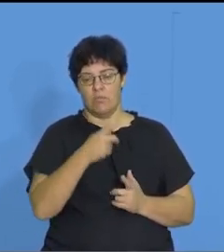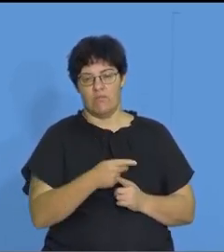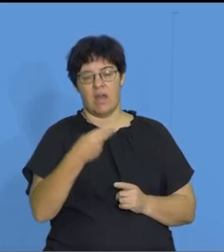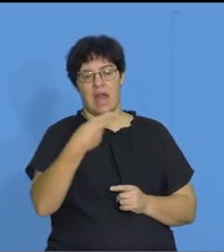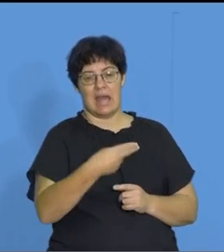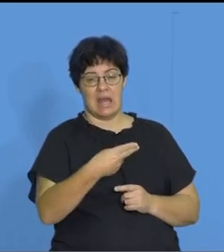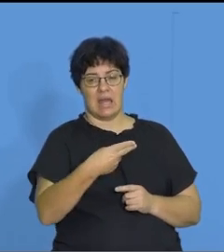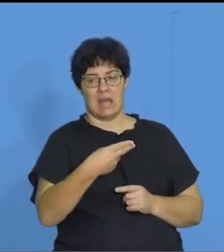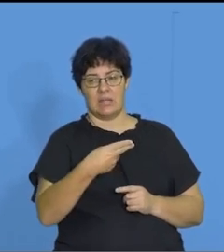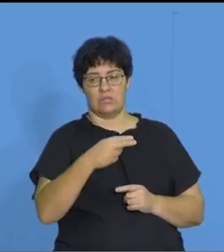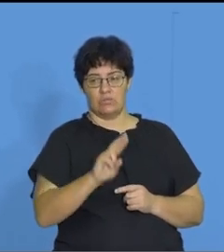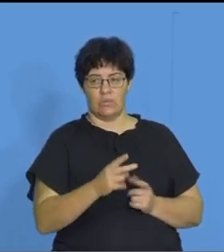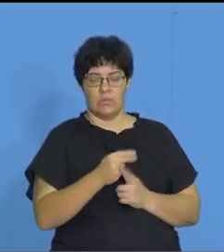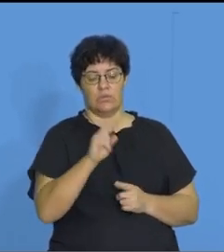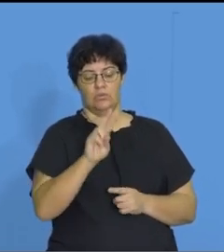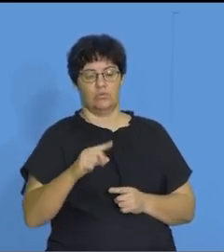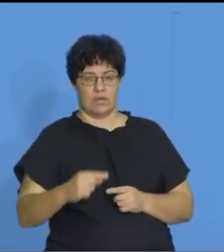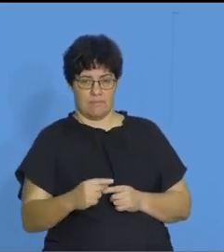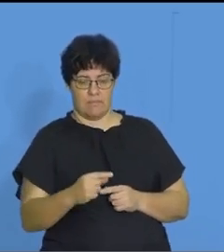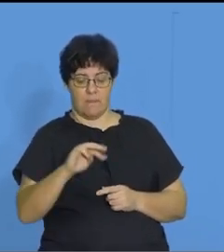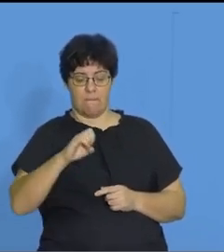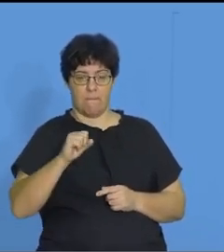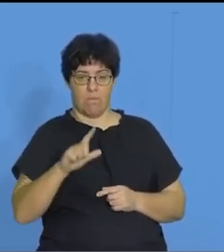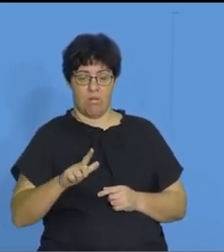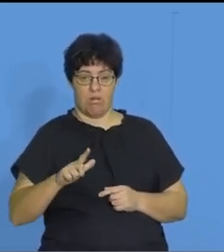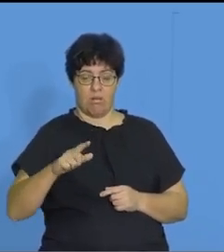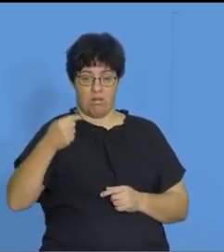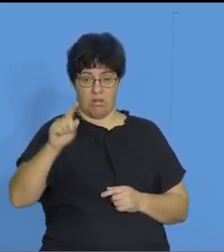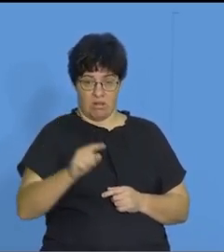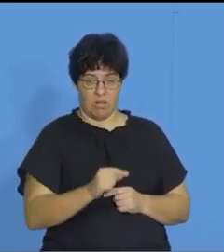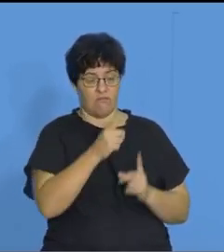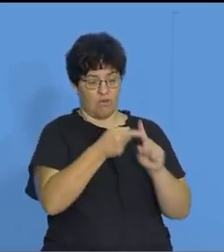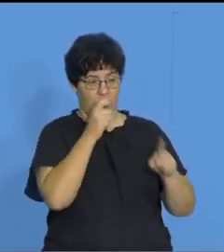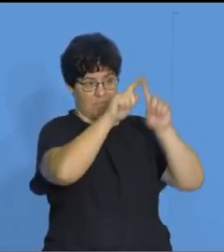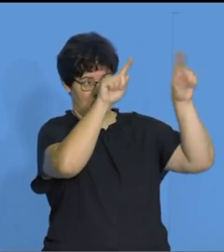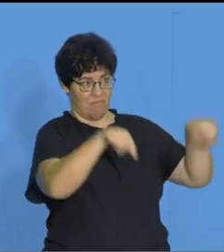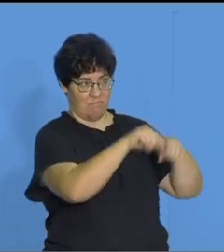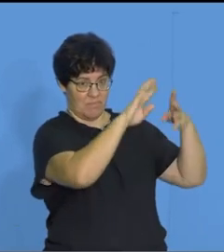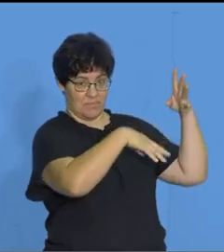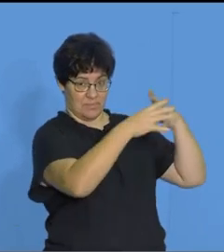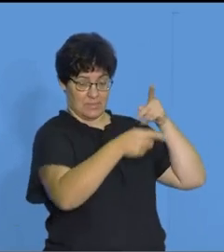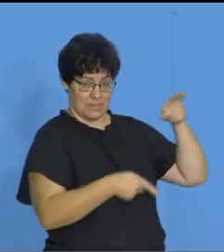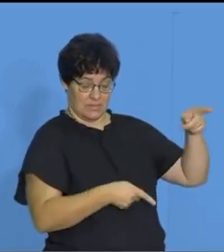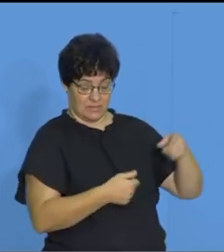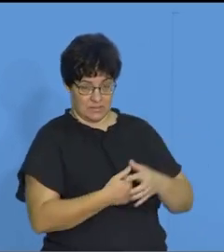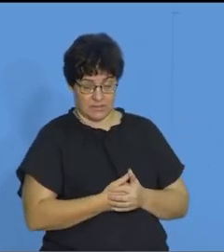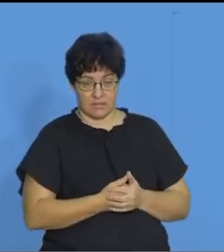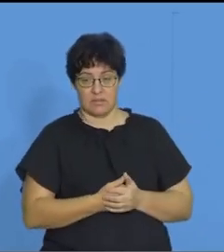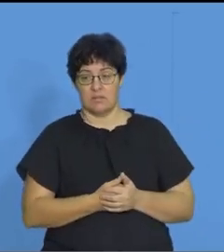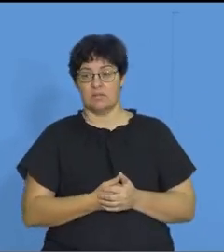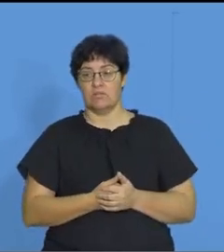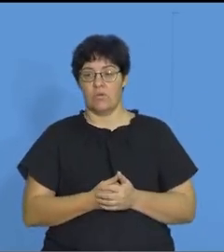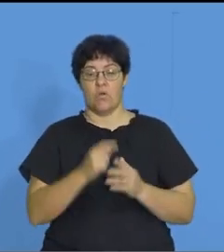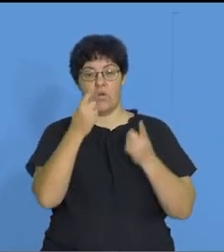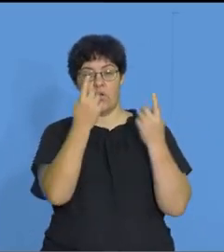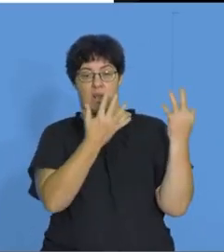the molar mass of hydrogen gas, which is 2 grams per mole. So that is from the periodic table. Okay. So if we